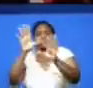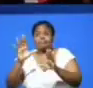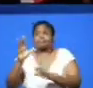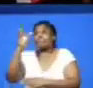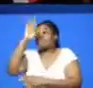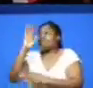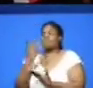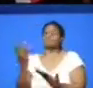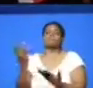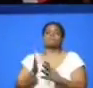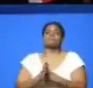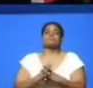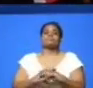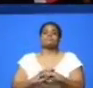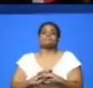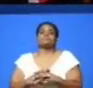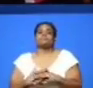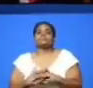Lord God.